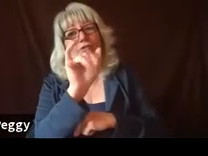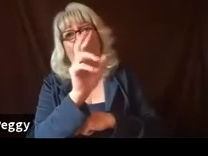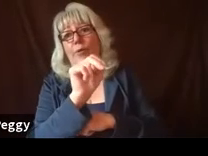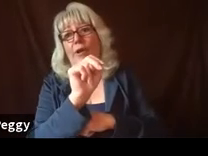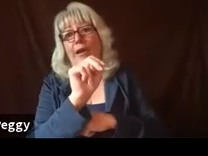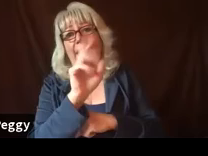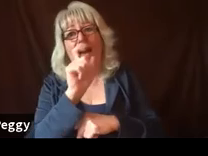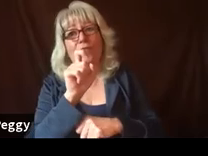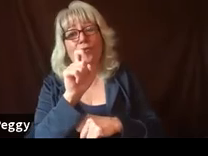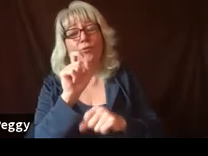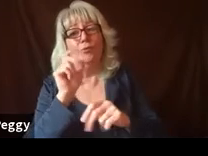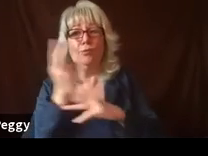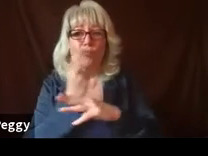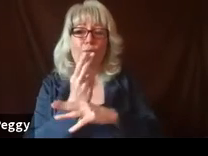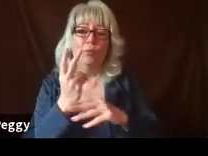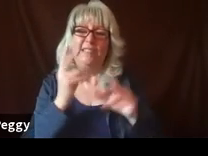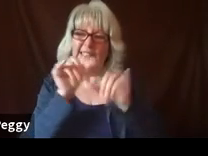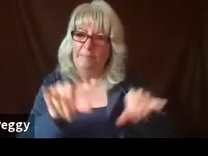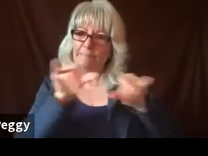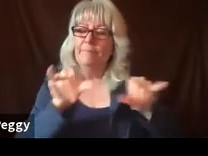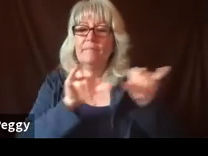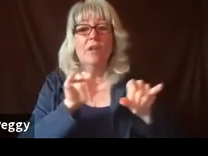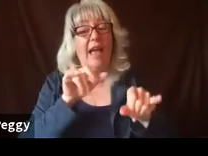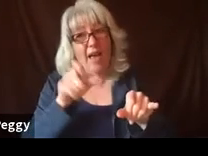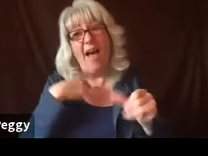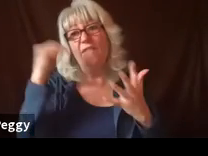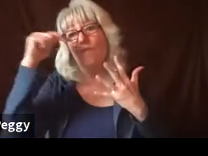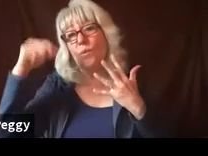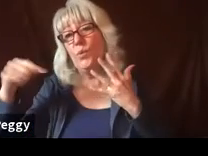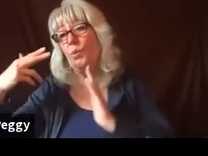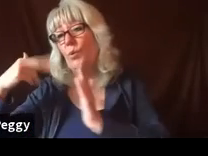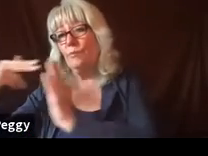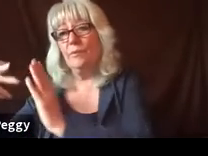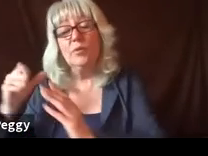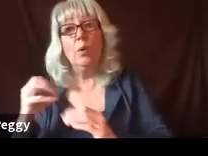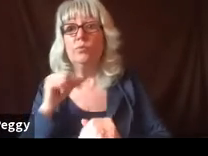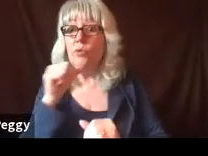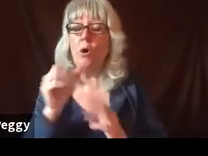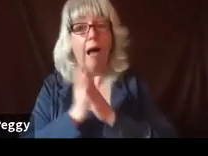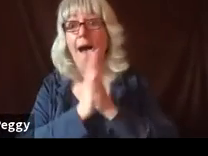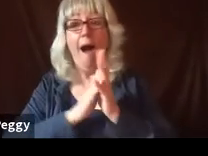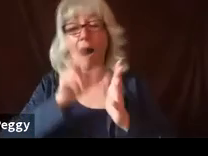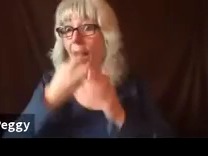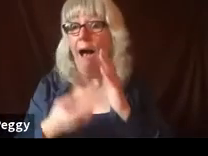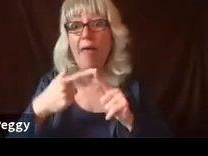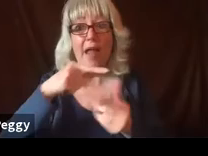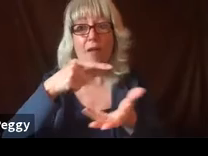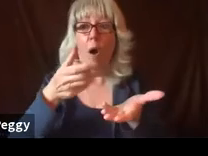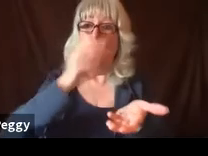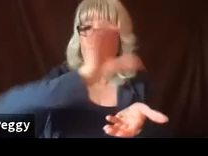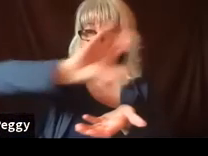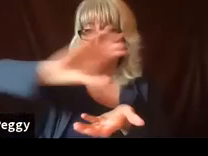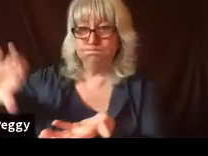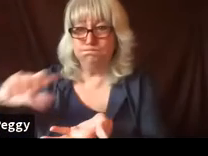January. So you want to do several projects with the paint. So you don't want to get all excited about painting, pour out all the paint, and